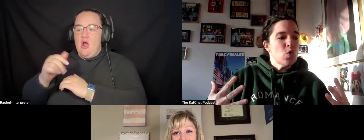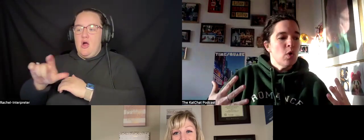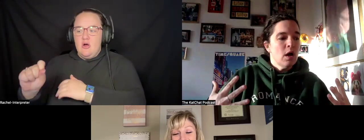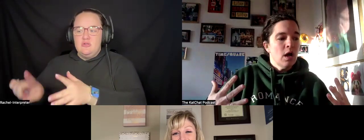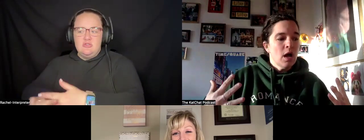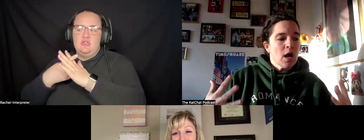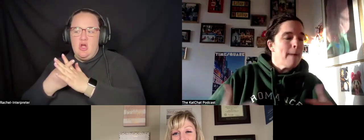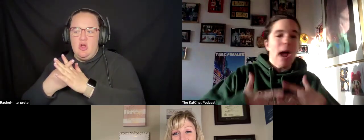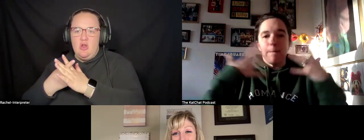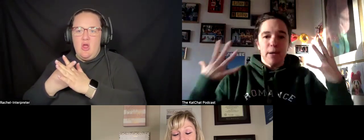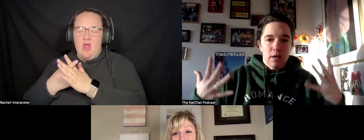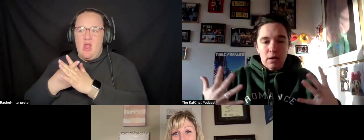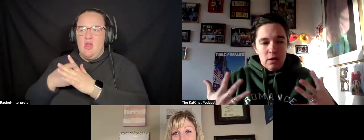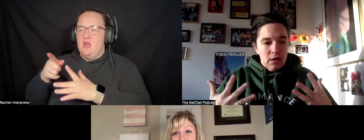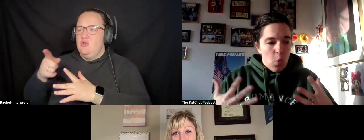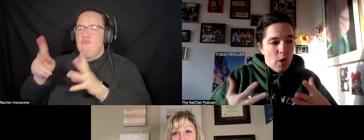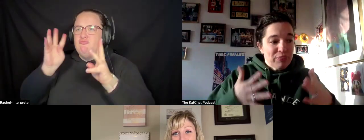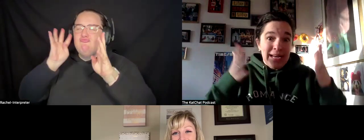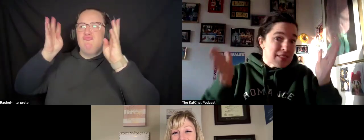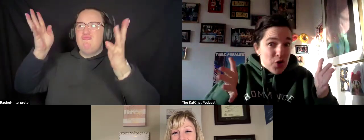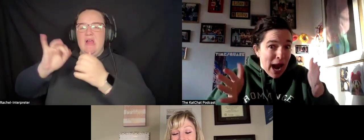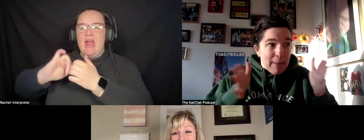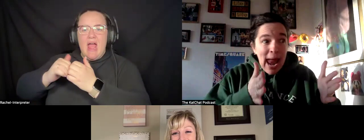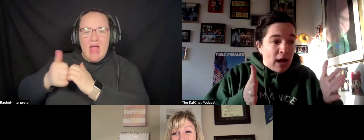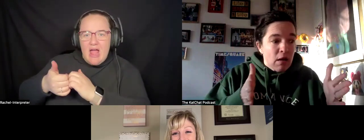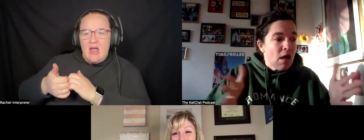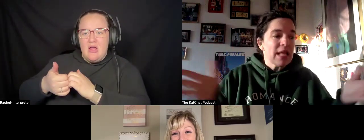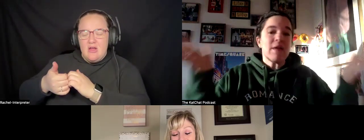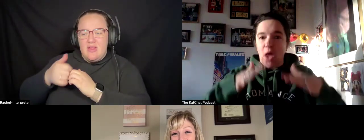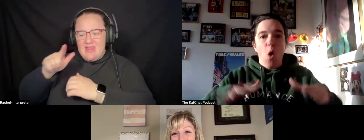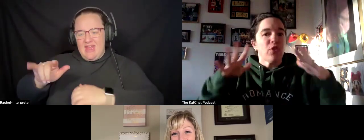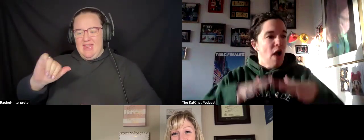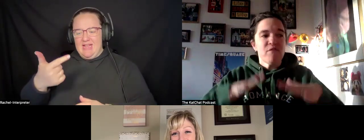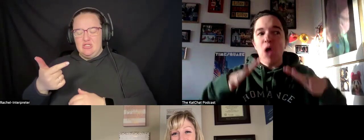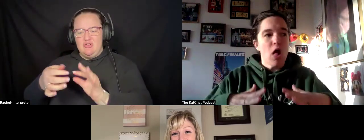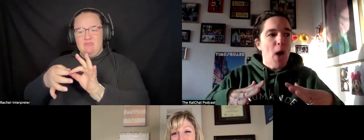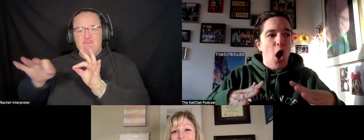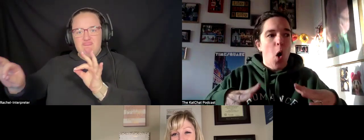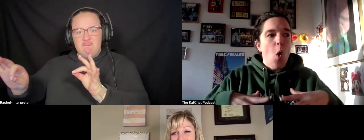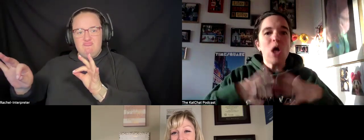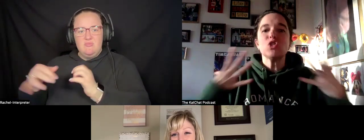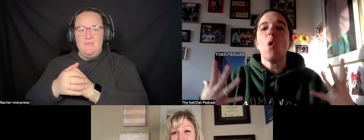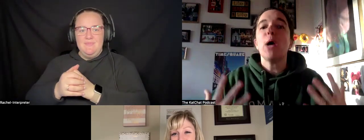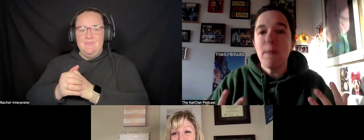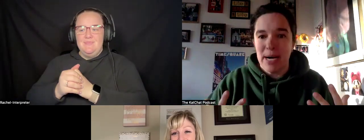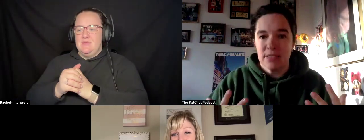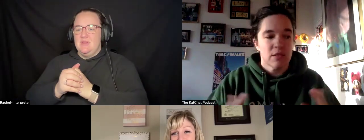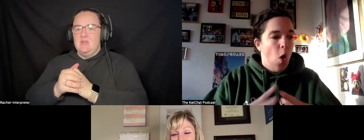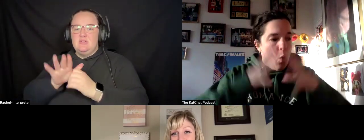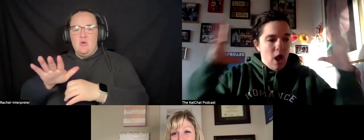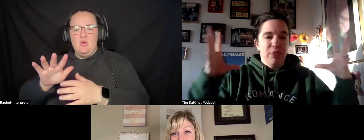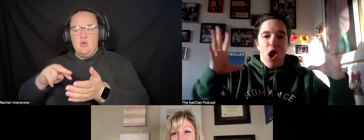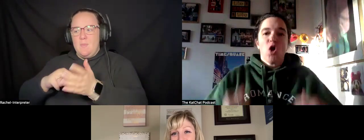made you come up with the Instagram handle, even though the love of Hallmark? What's your